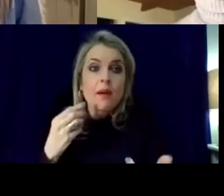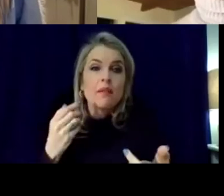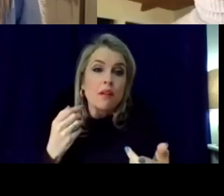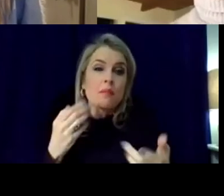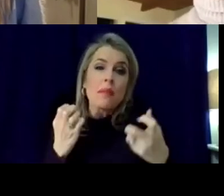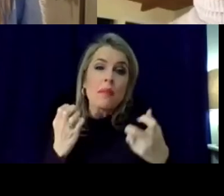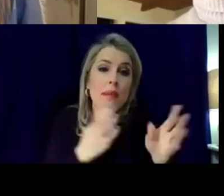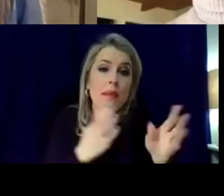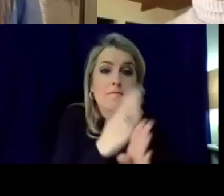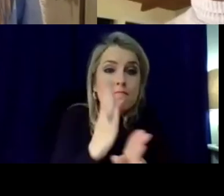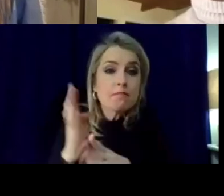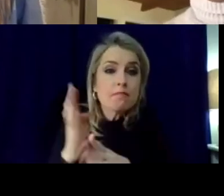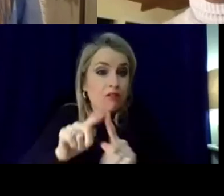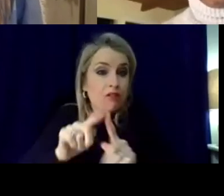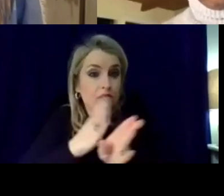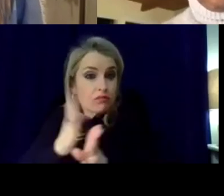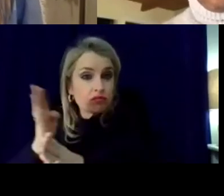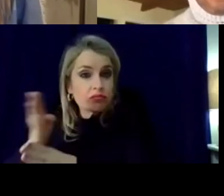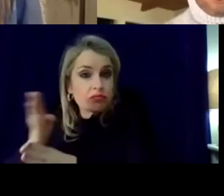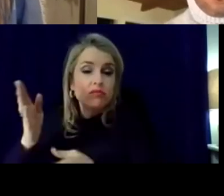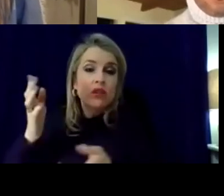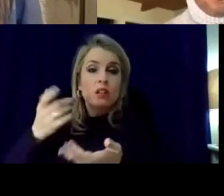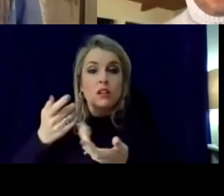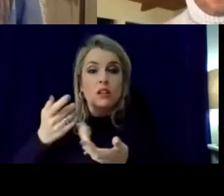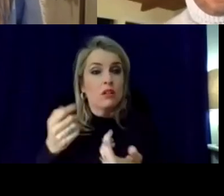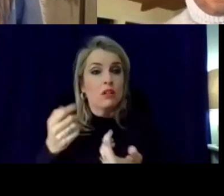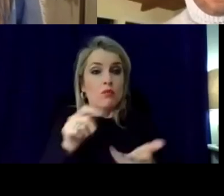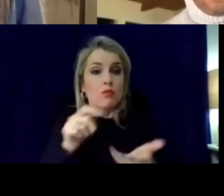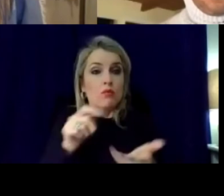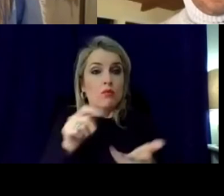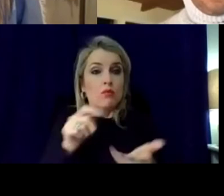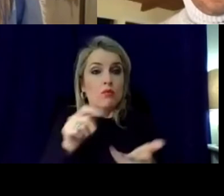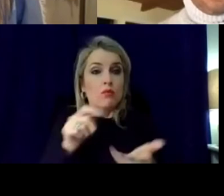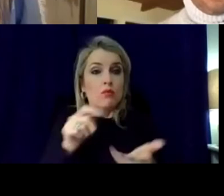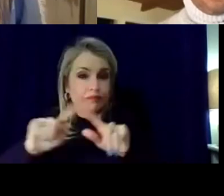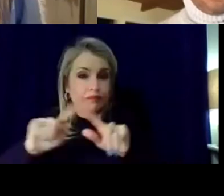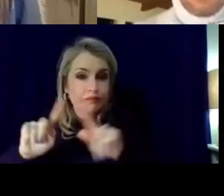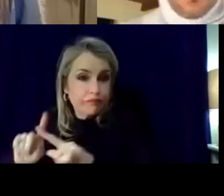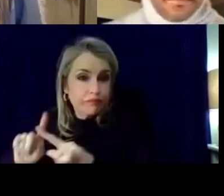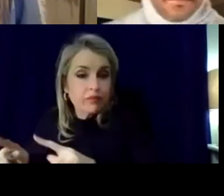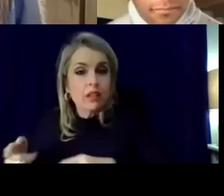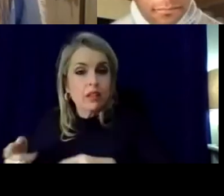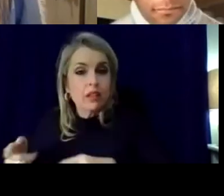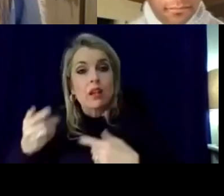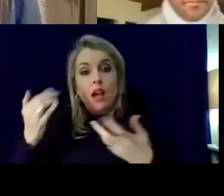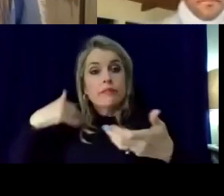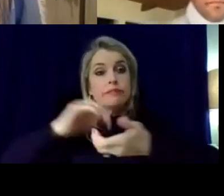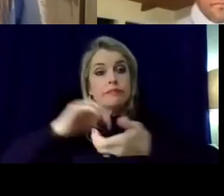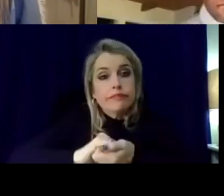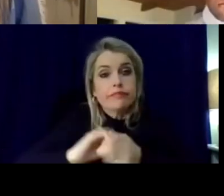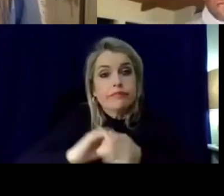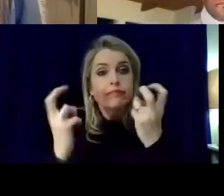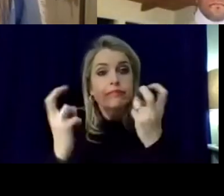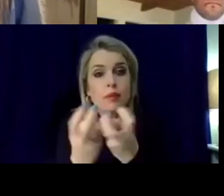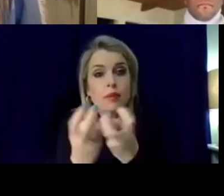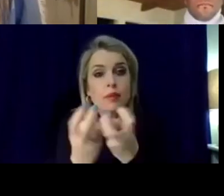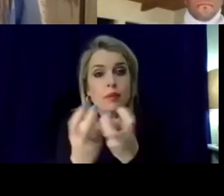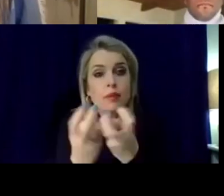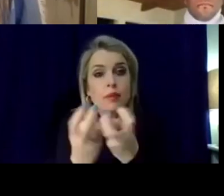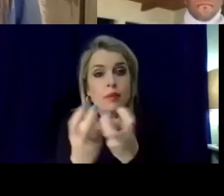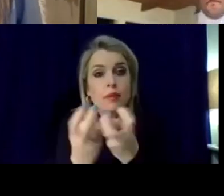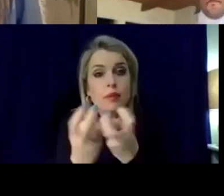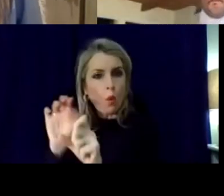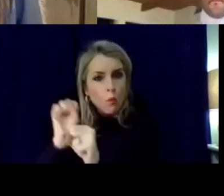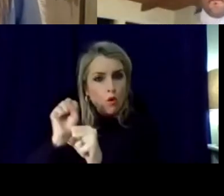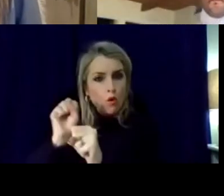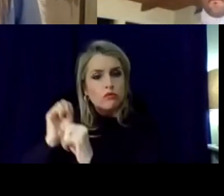Most of my experience in it is in writers' rooms that are highly collaborative, where people have like individual ownership